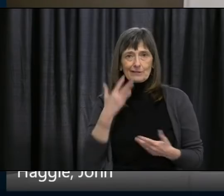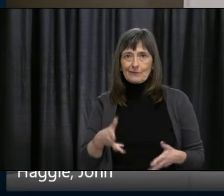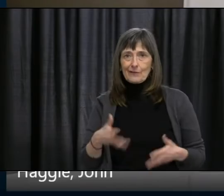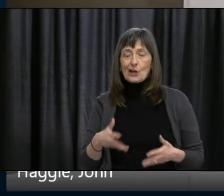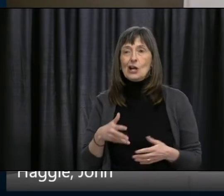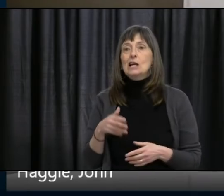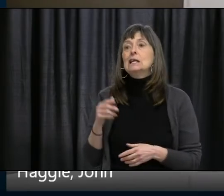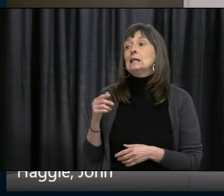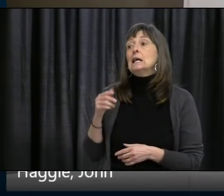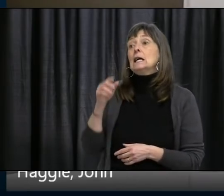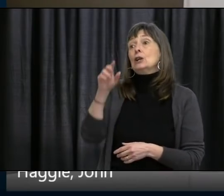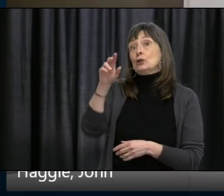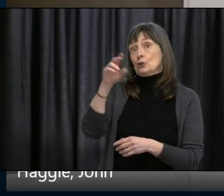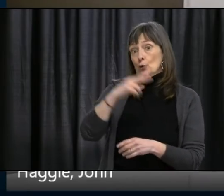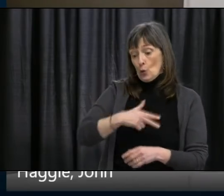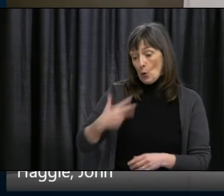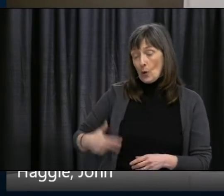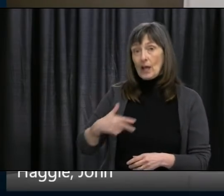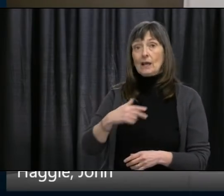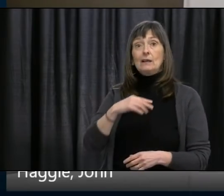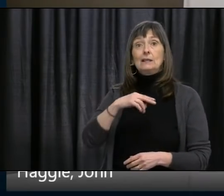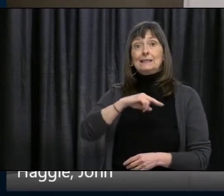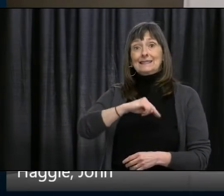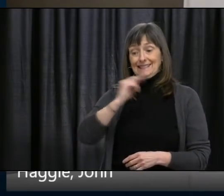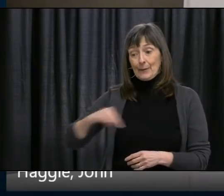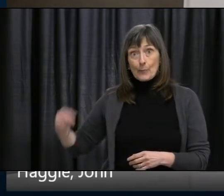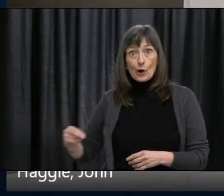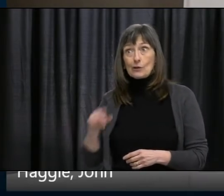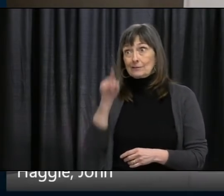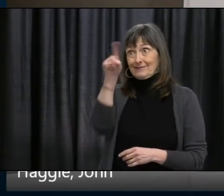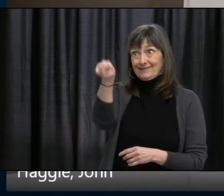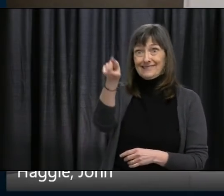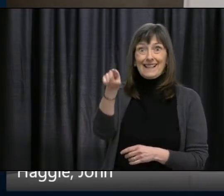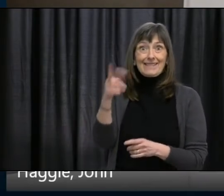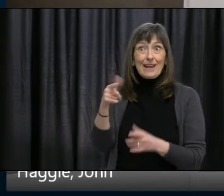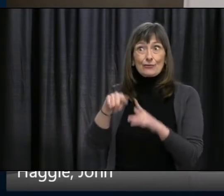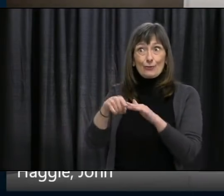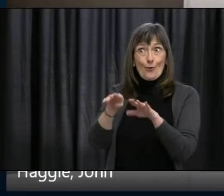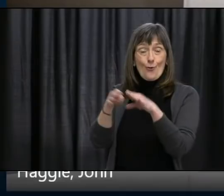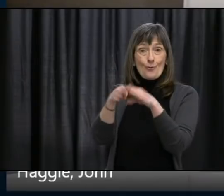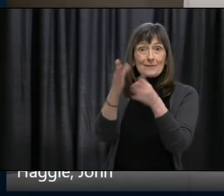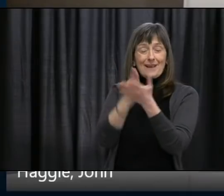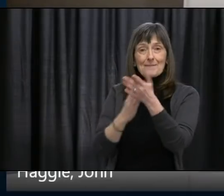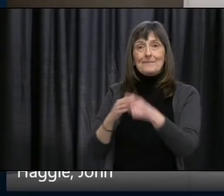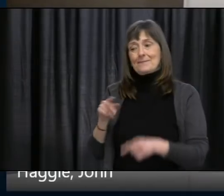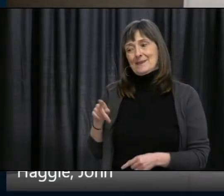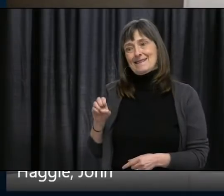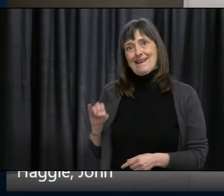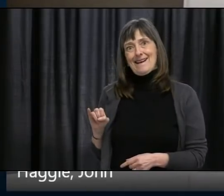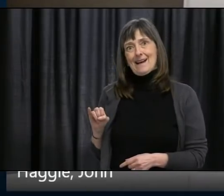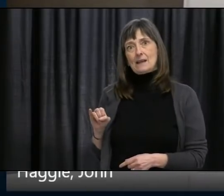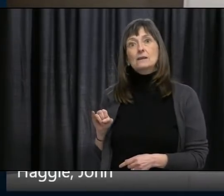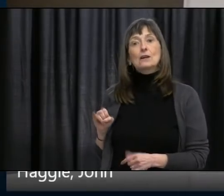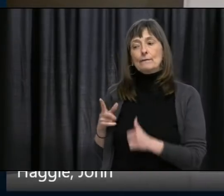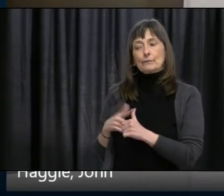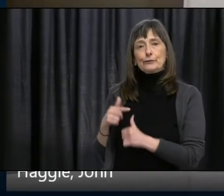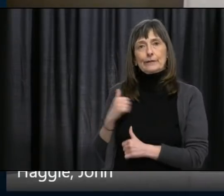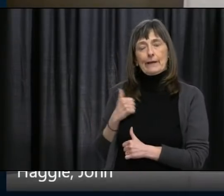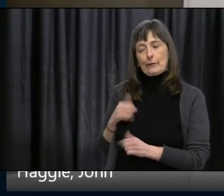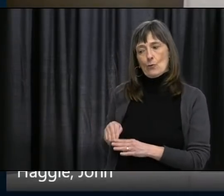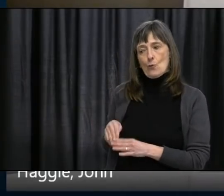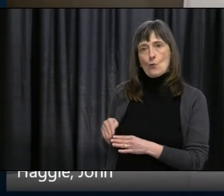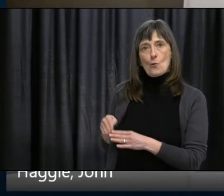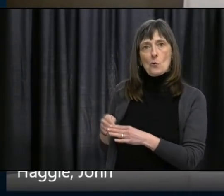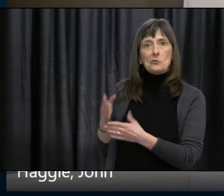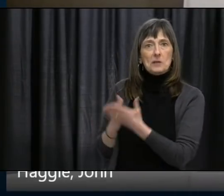are a little bit further ahead, but there is no road manual. There is no guidebook to do this. So we're going to have to find a